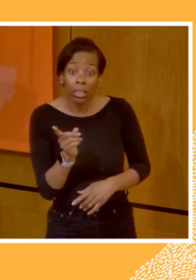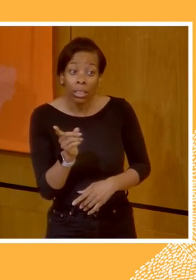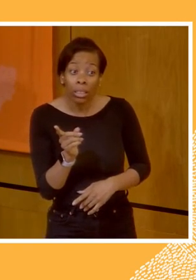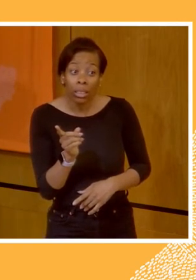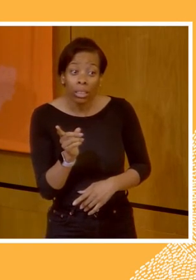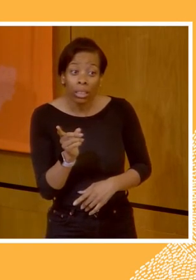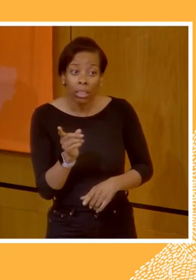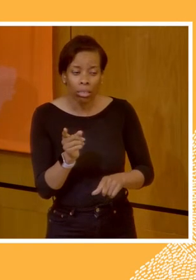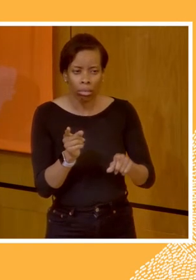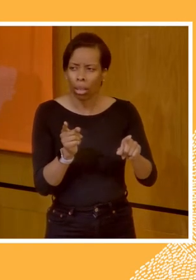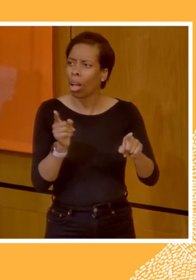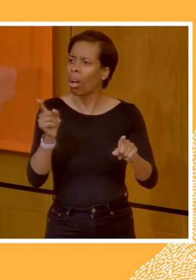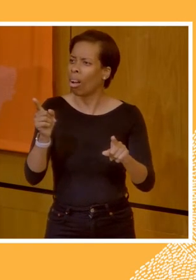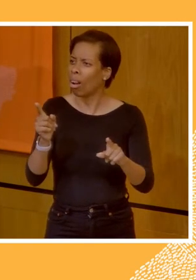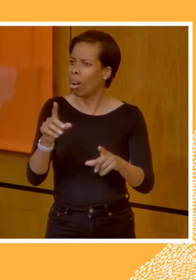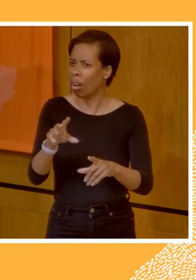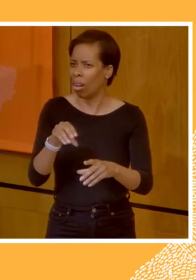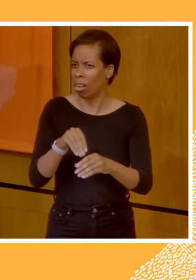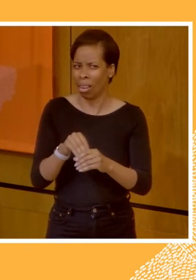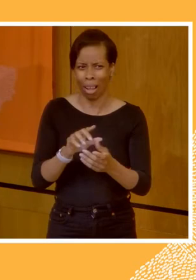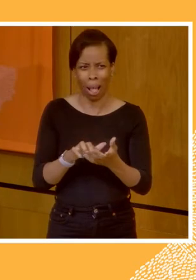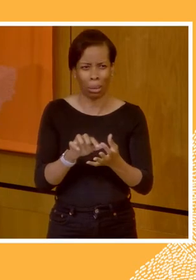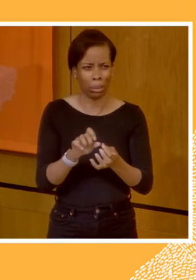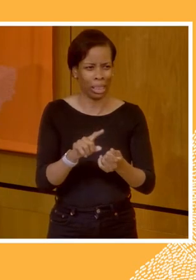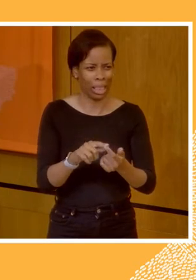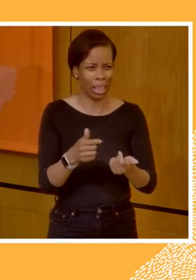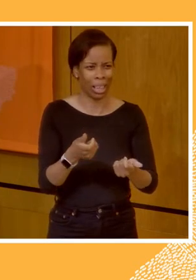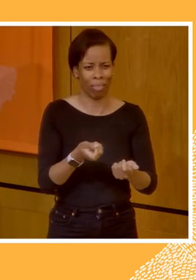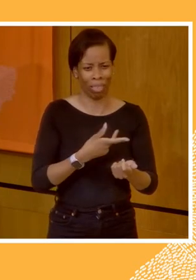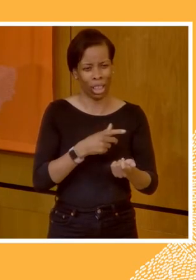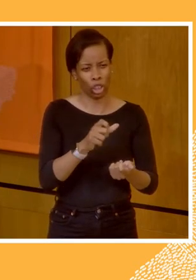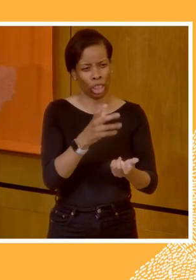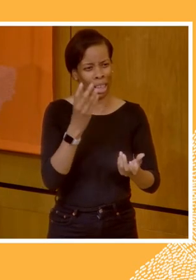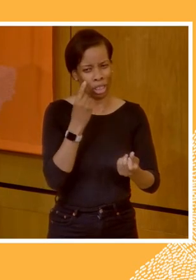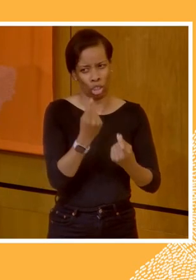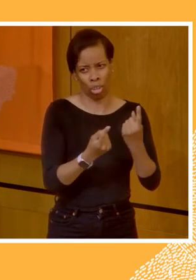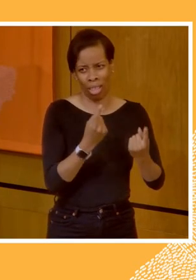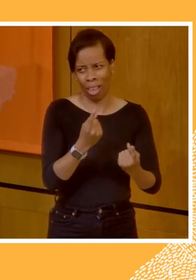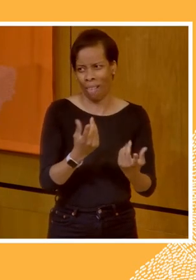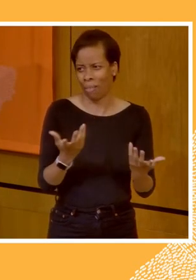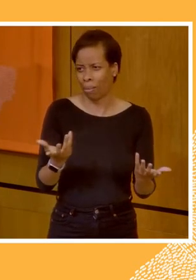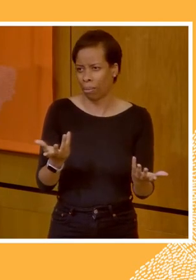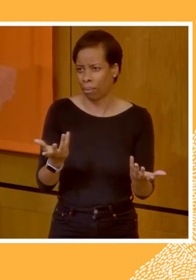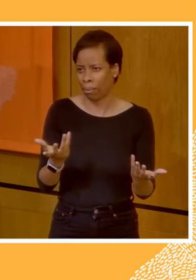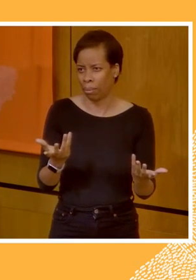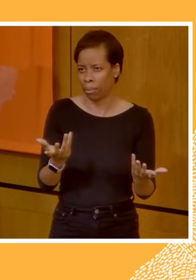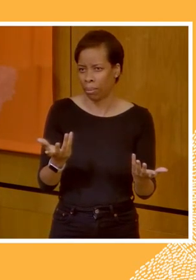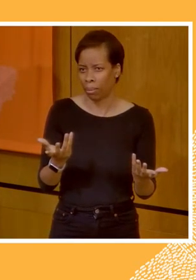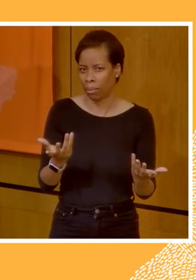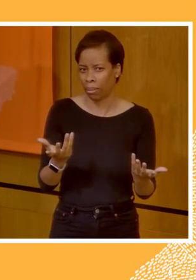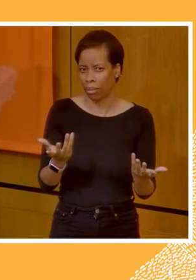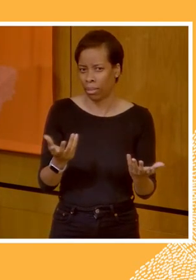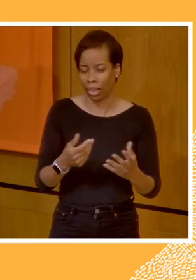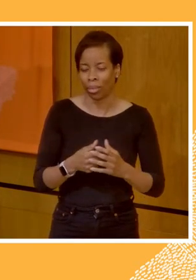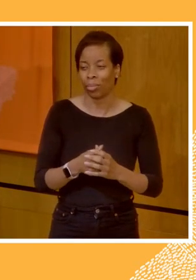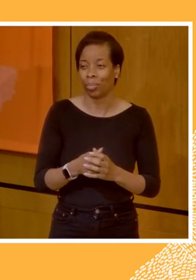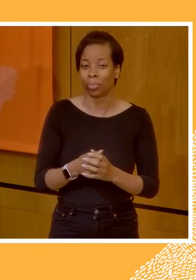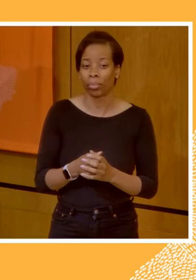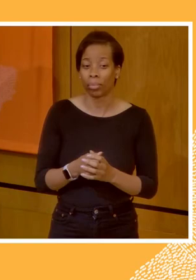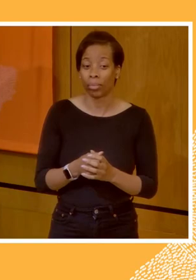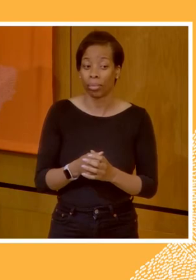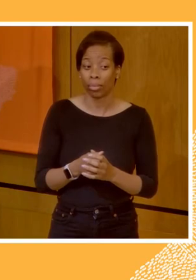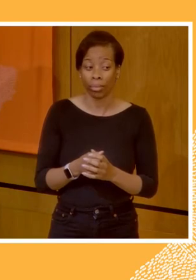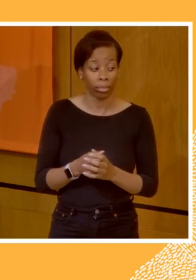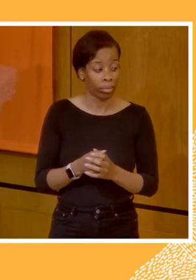Non-LVE affiliated people, great. These are all new downloads waiting to happen, Sam. This is good for us. This is great, okay. This works